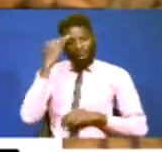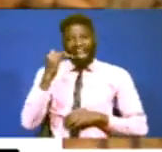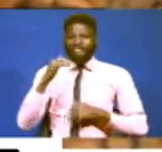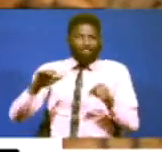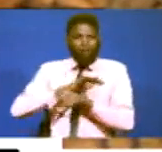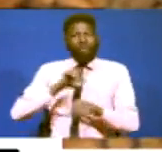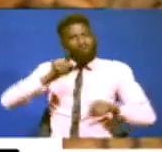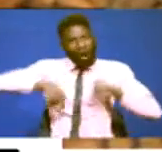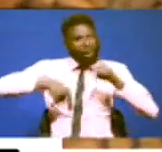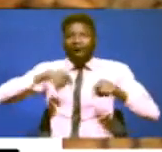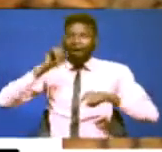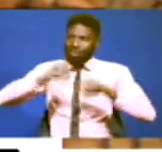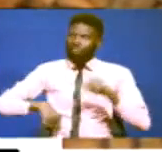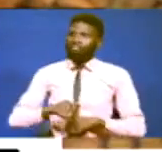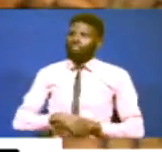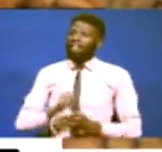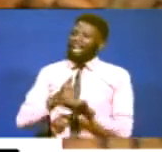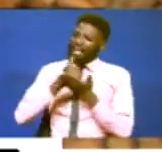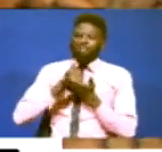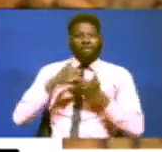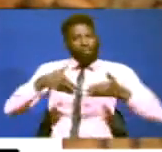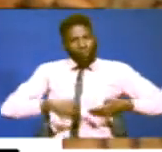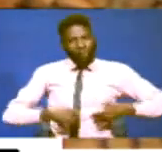kama sisi. Sisi ni watu tuna asol.